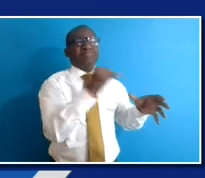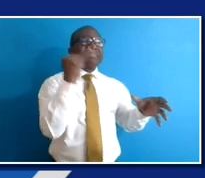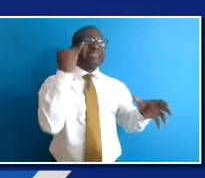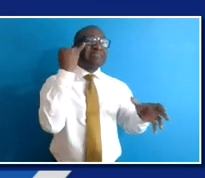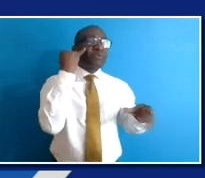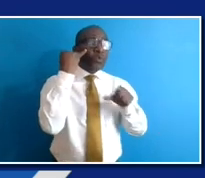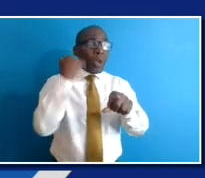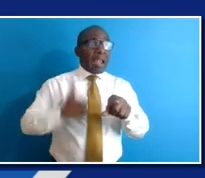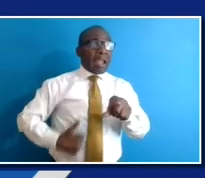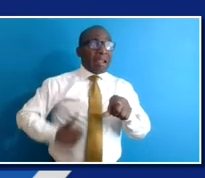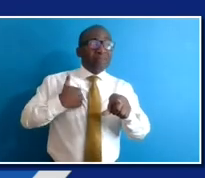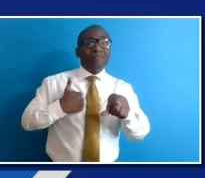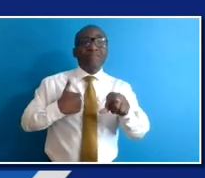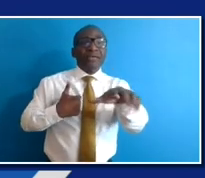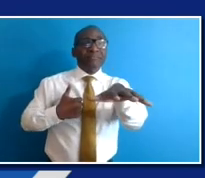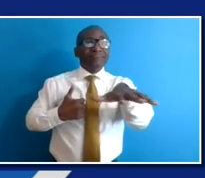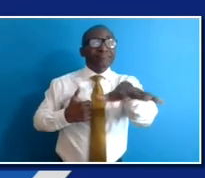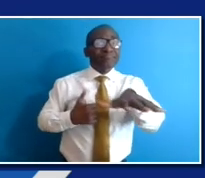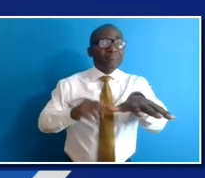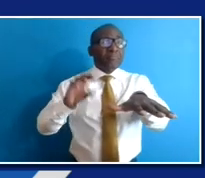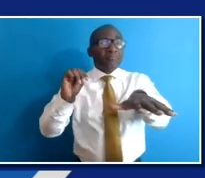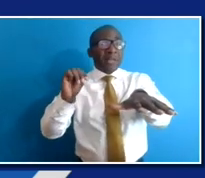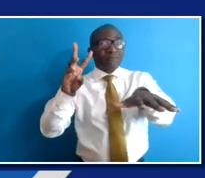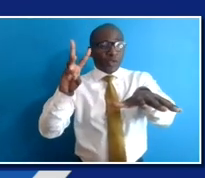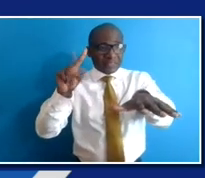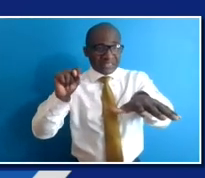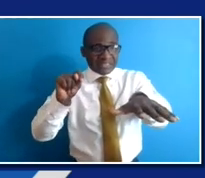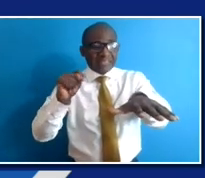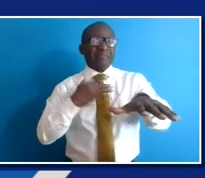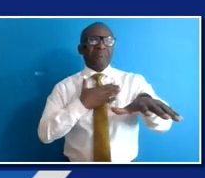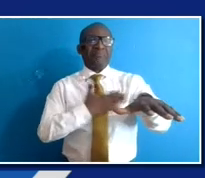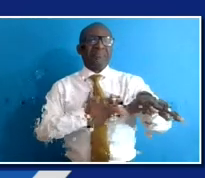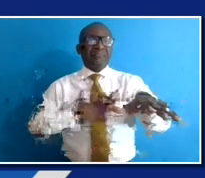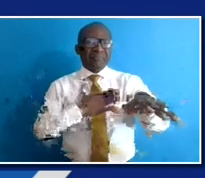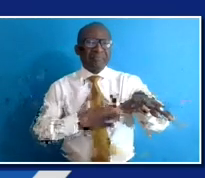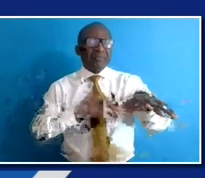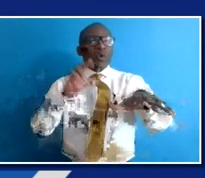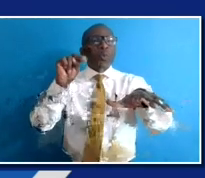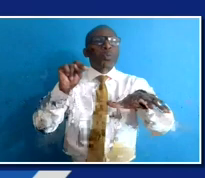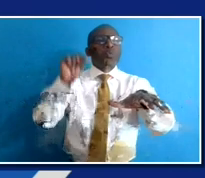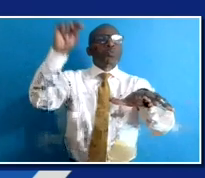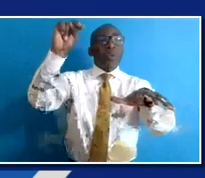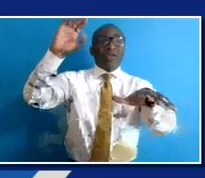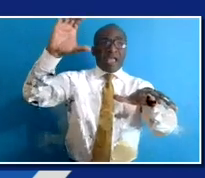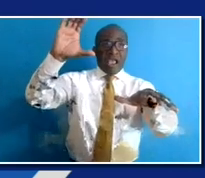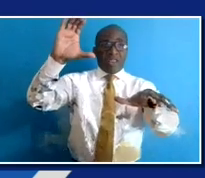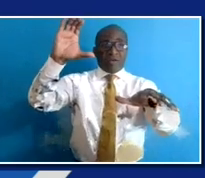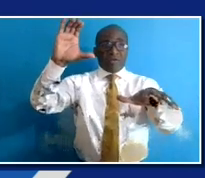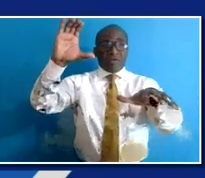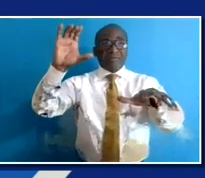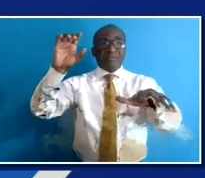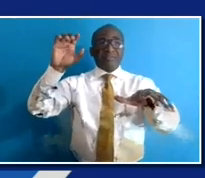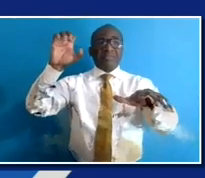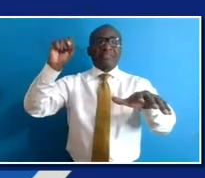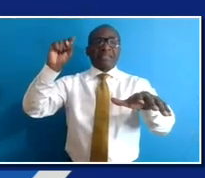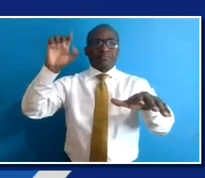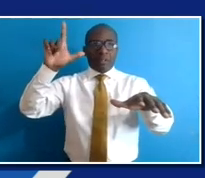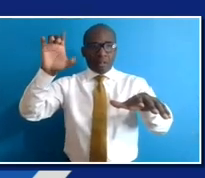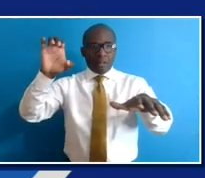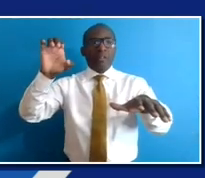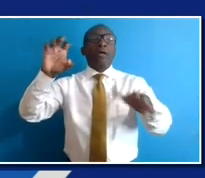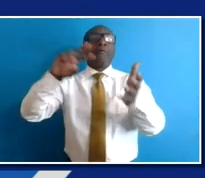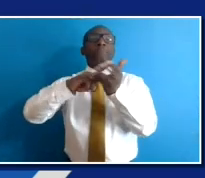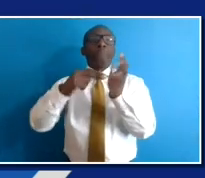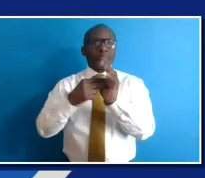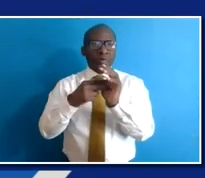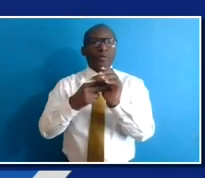Castle, which is the area we're in, North Castle right on the other side here, Mount Pleasant here and above, you're voting at the community center, known as the Senior